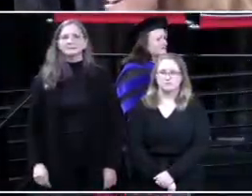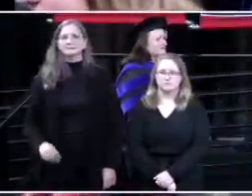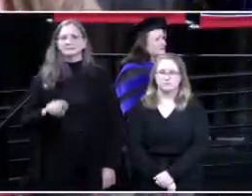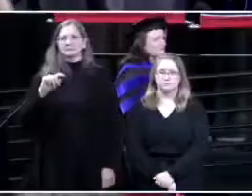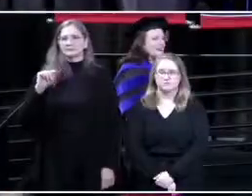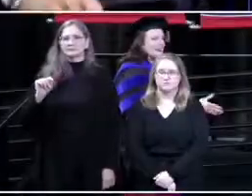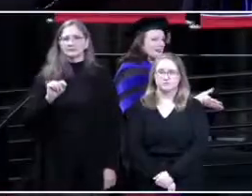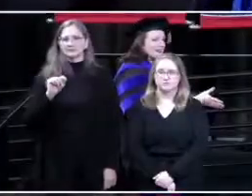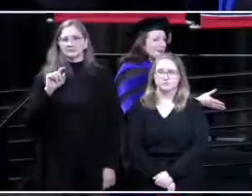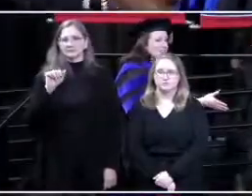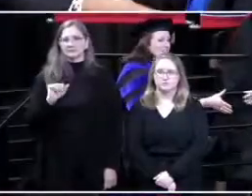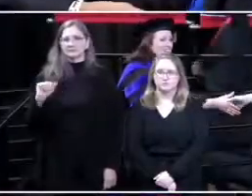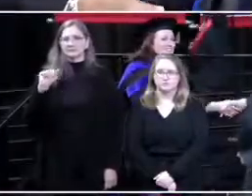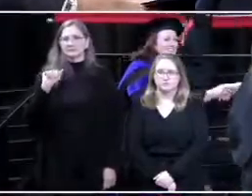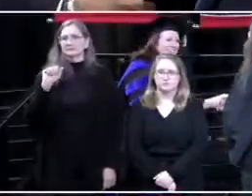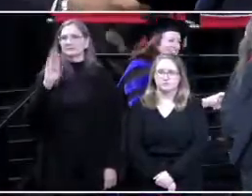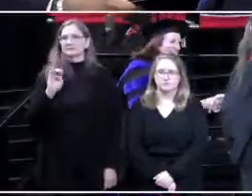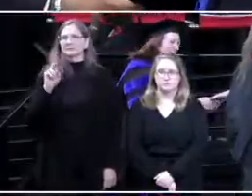Taryn Lexus Bennett.